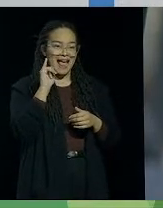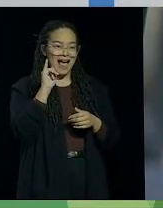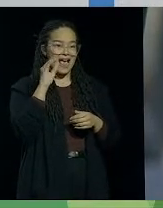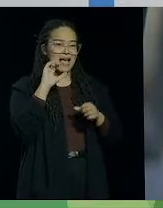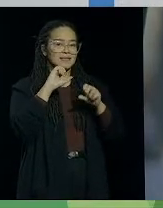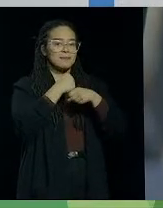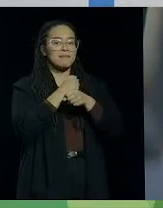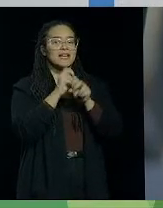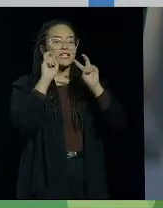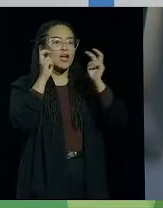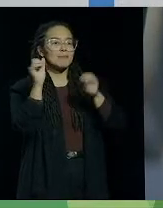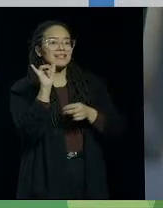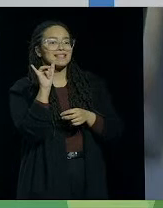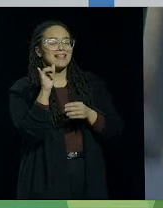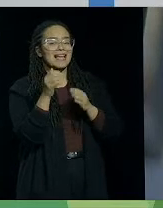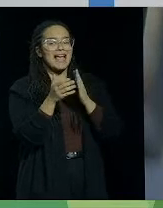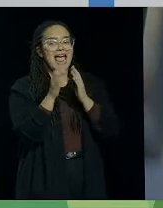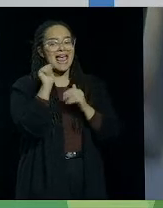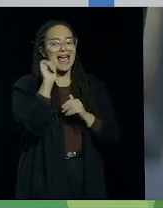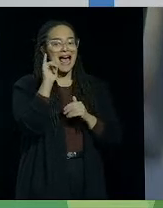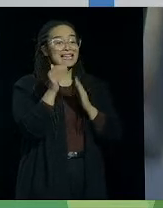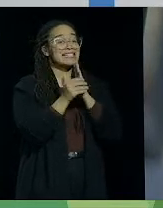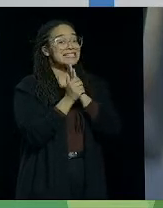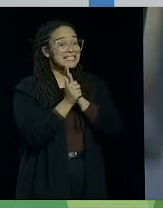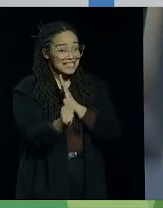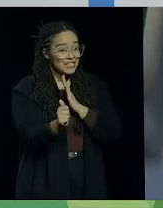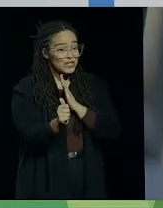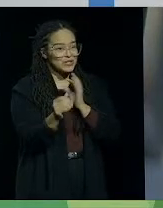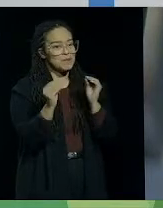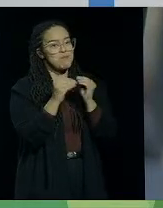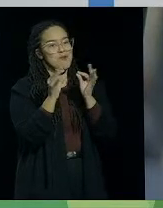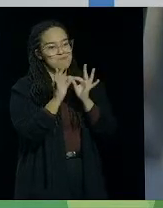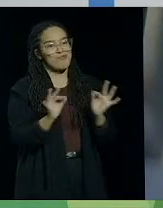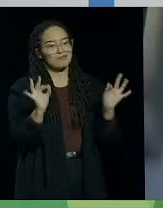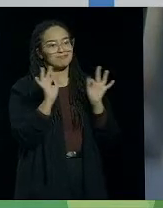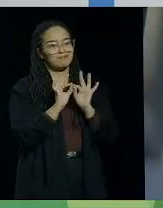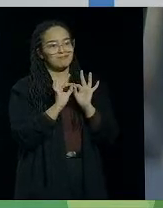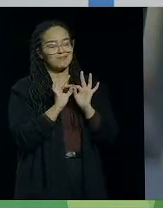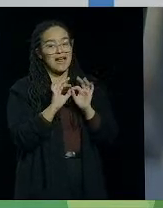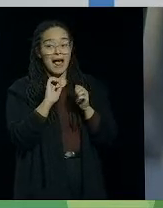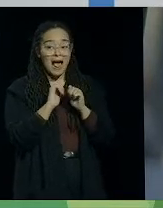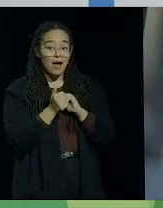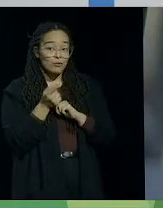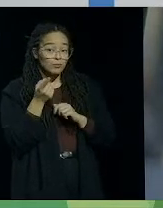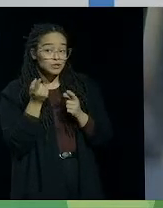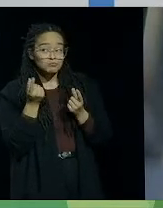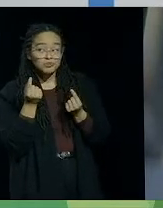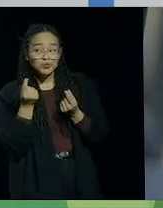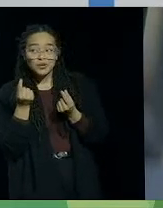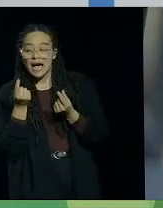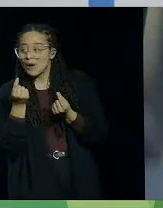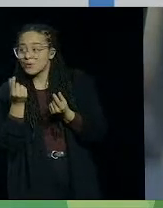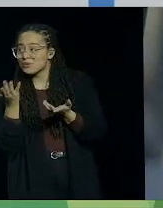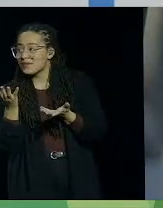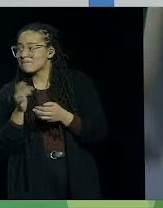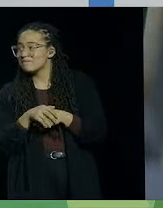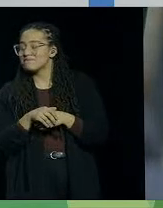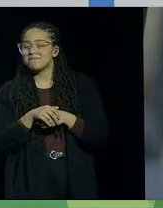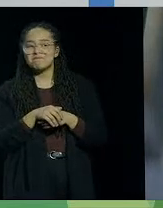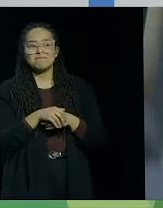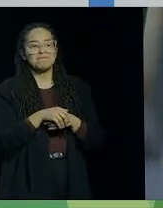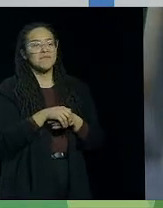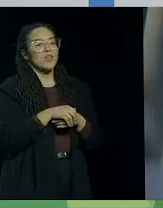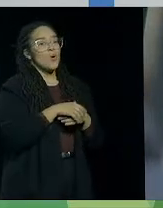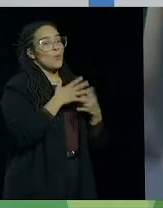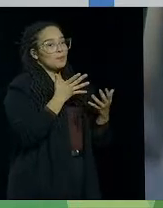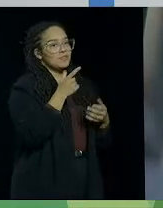like AI upskilling and AI governance so much more important. The question is, how are we using it?